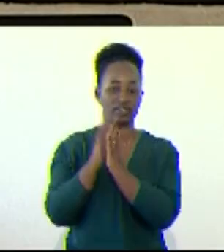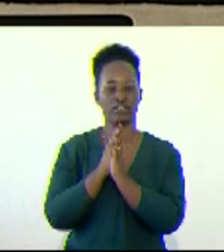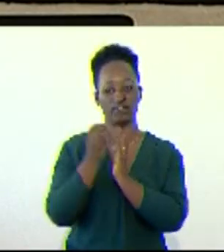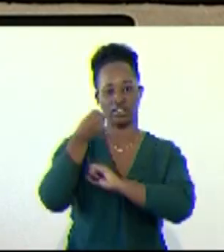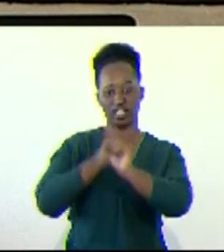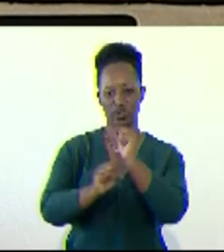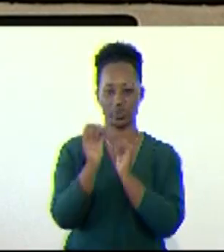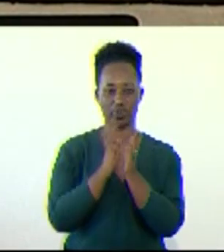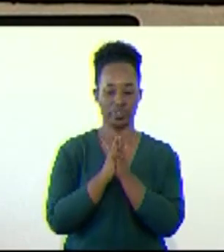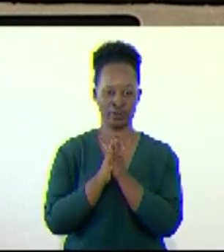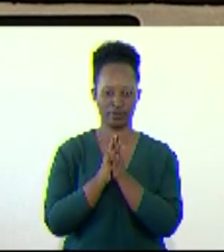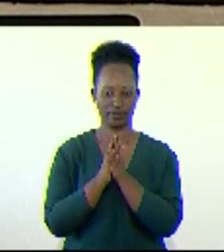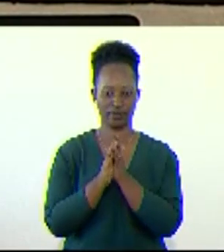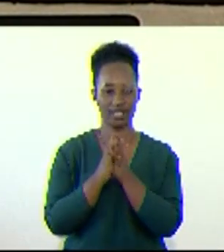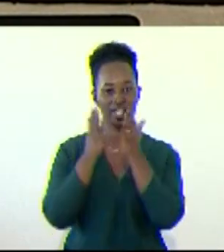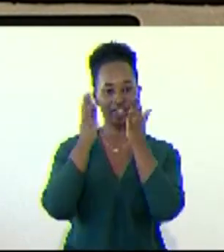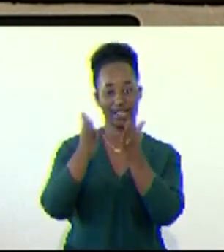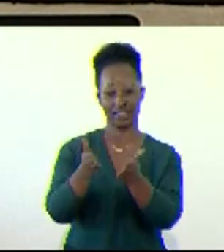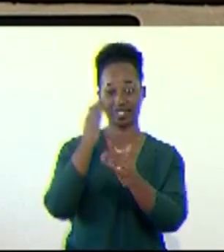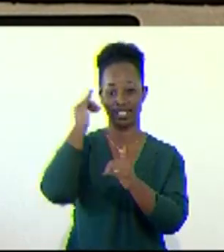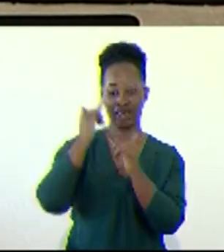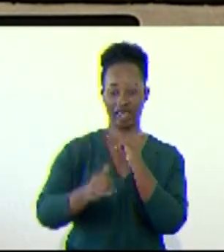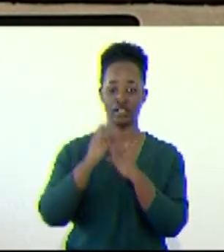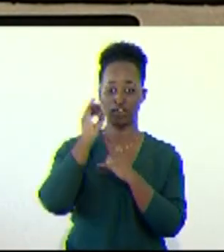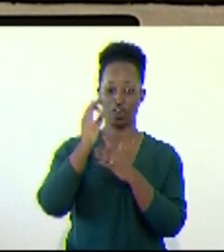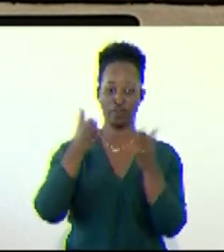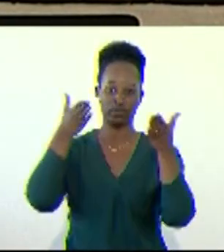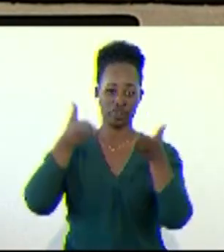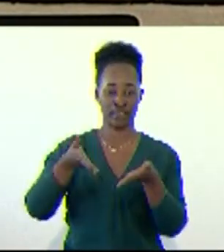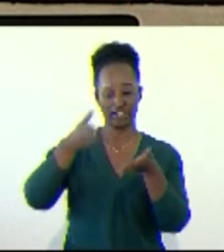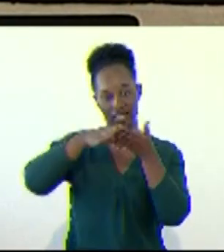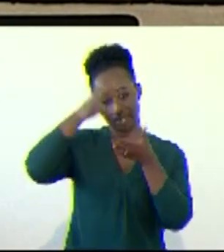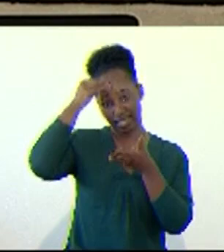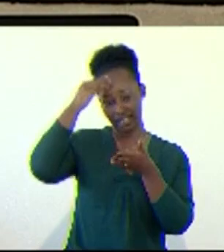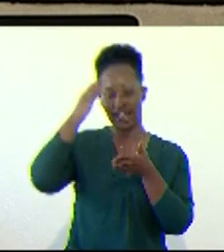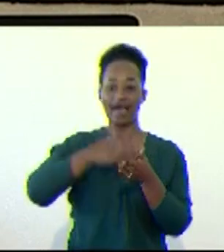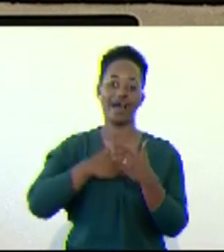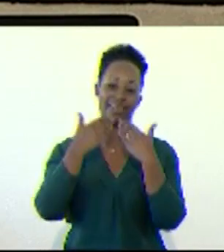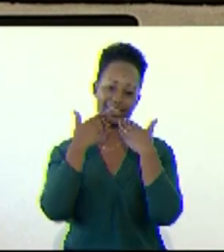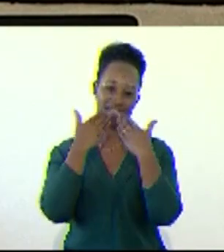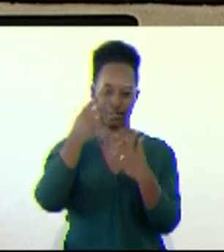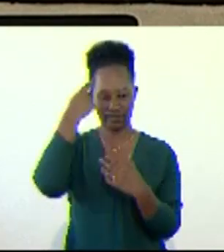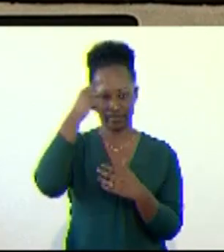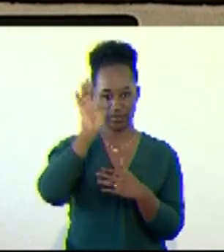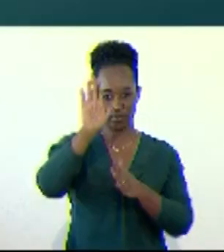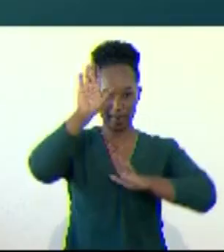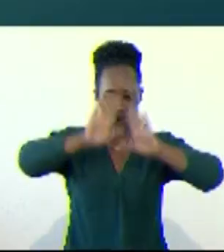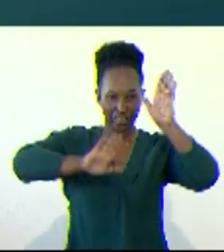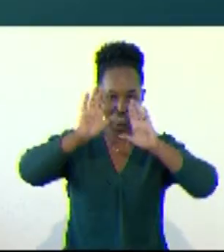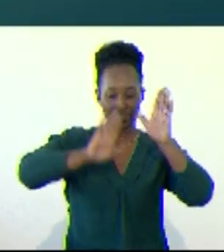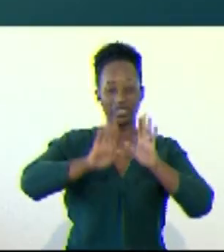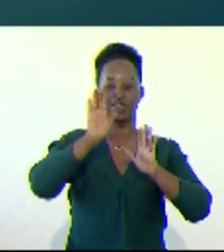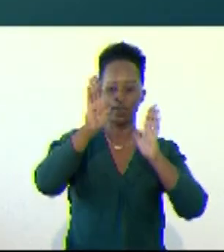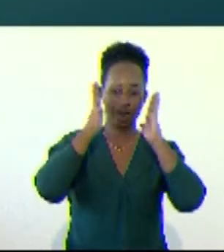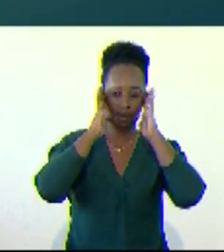reactions. That is the end of today's lesson. I thank you for your participation, your attention,